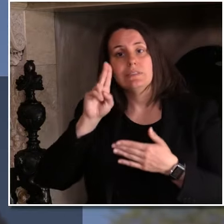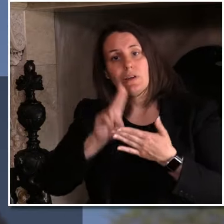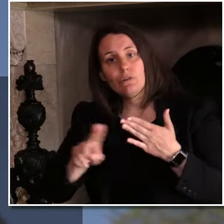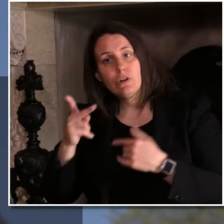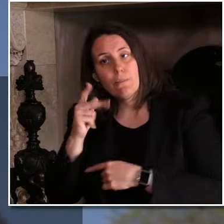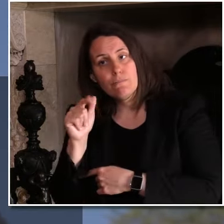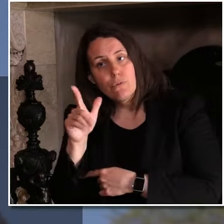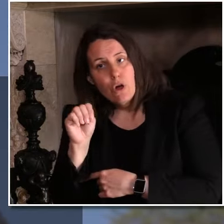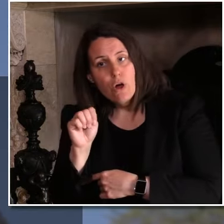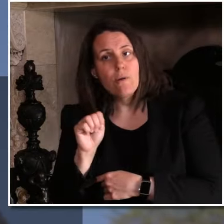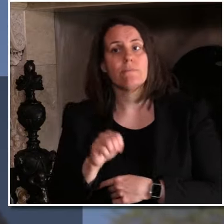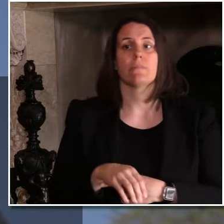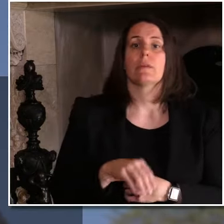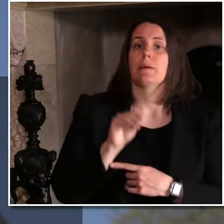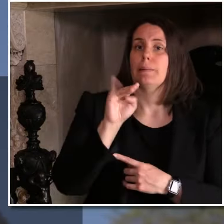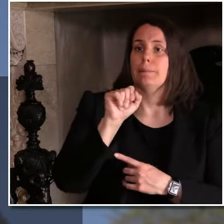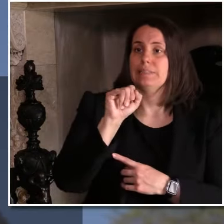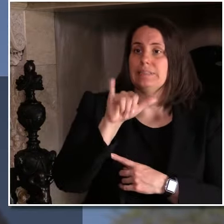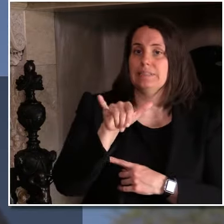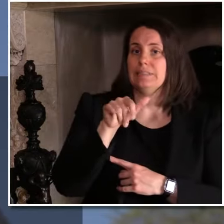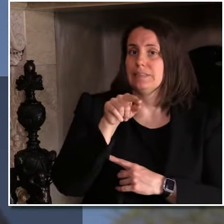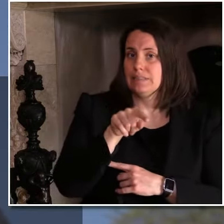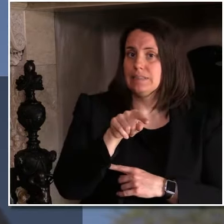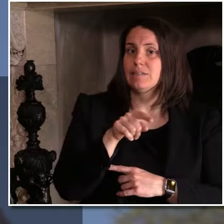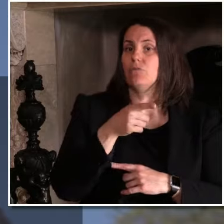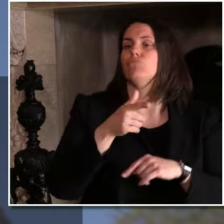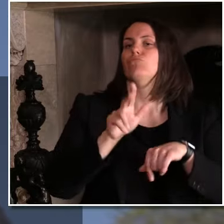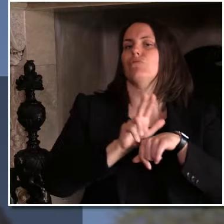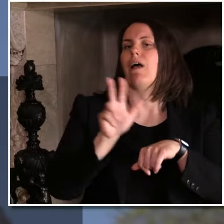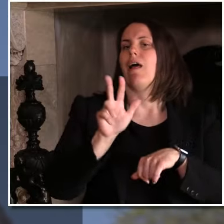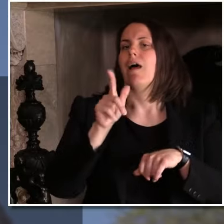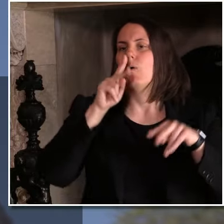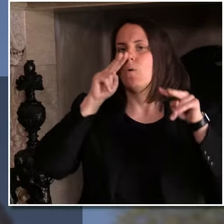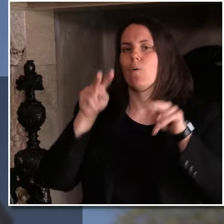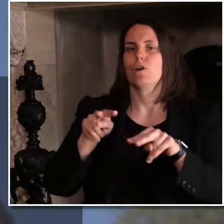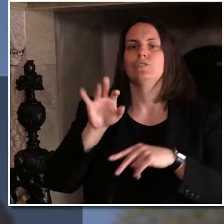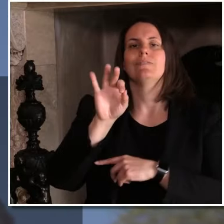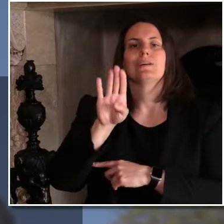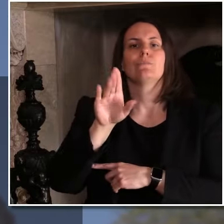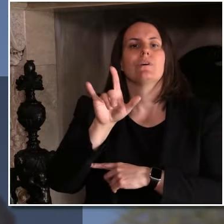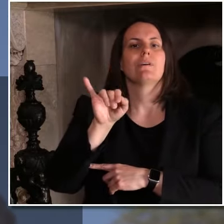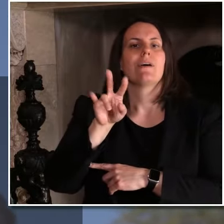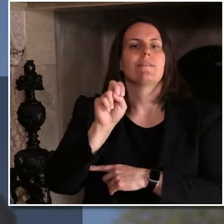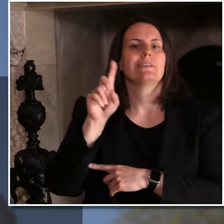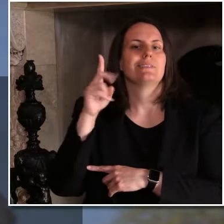Missy Hughes for Facebook Live coming up at 3:15. Thank you, and have a good afternoon.